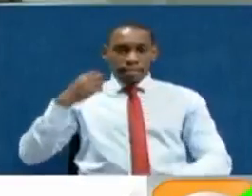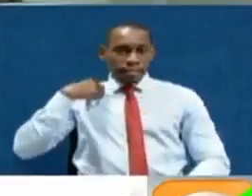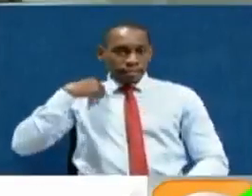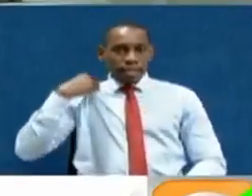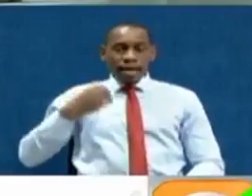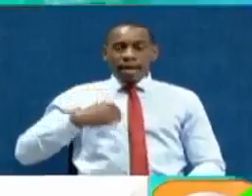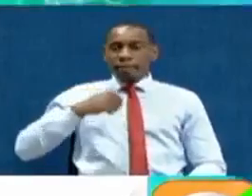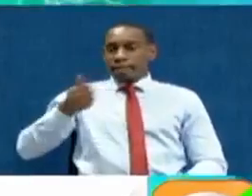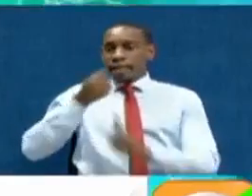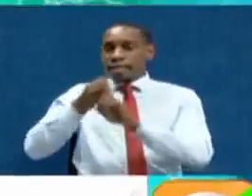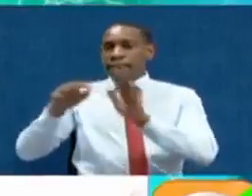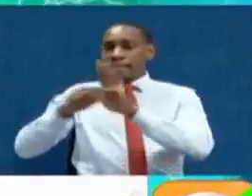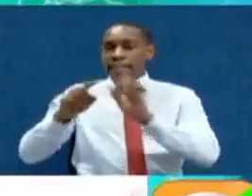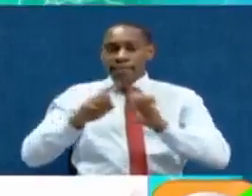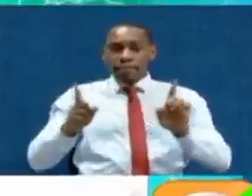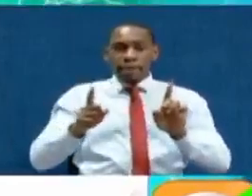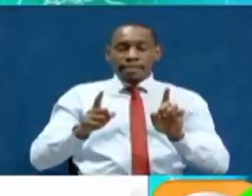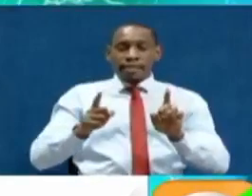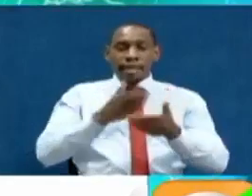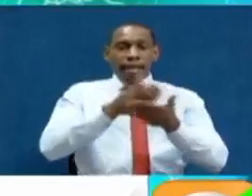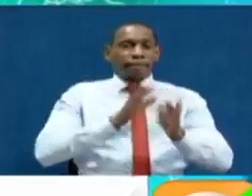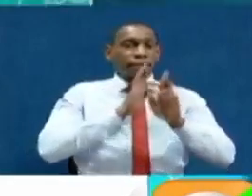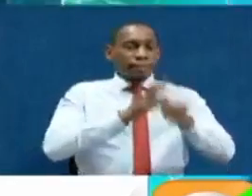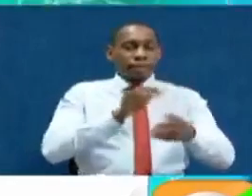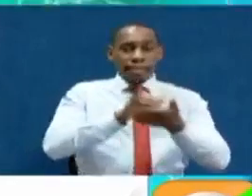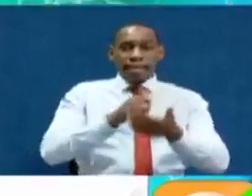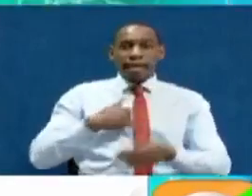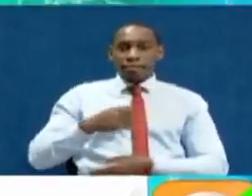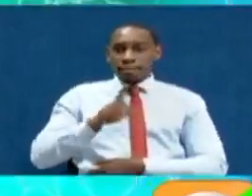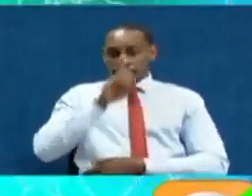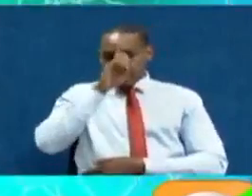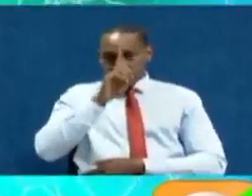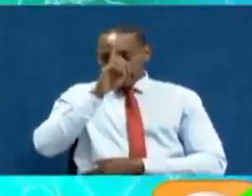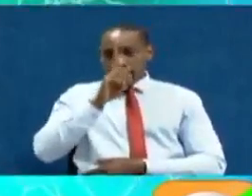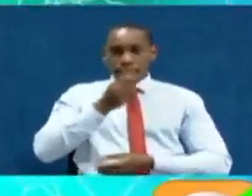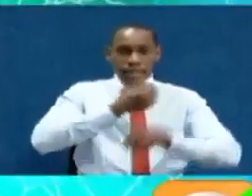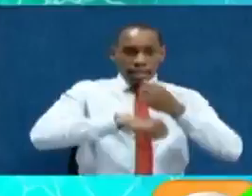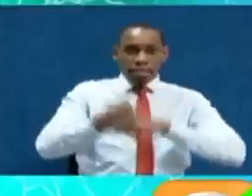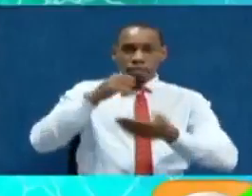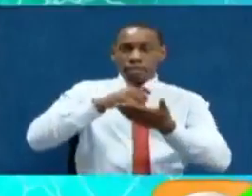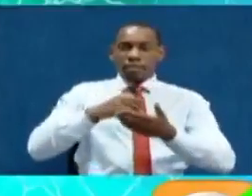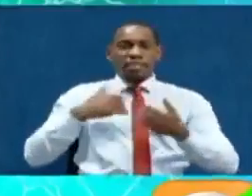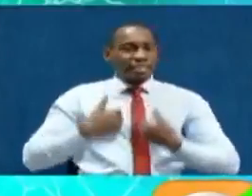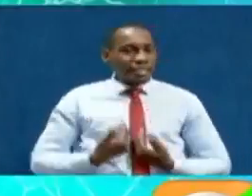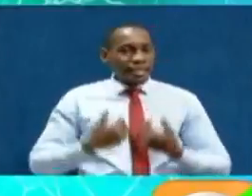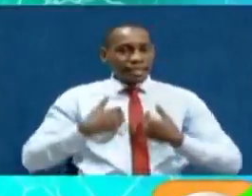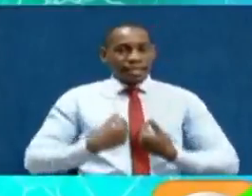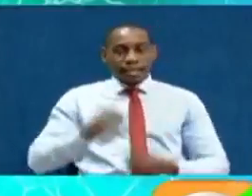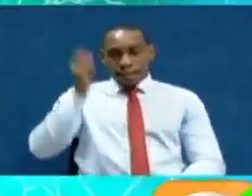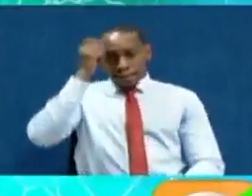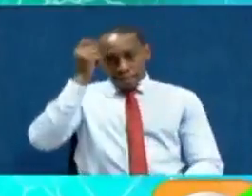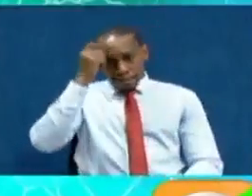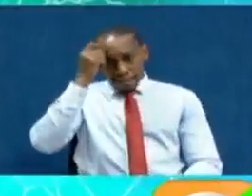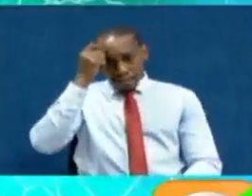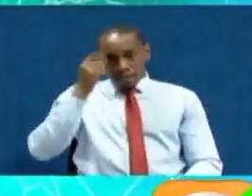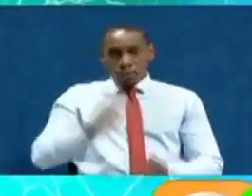experienced a serious side effect, but more than half reported mild or moderate reactions such as fatigue, headache,